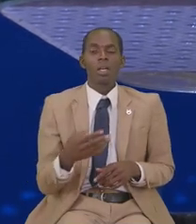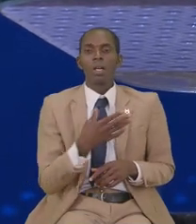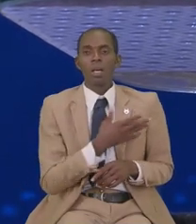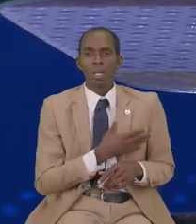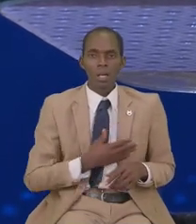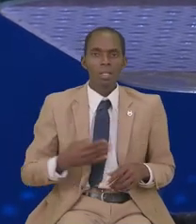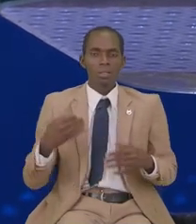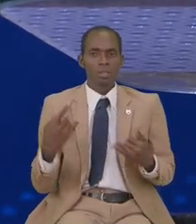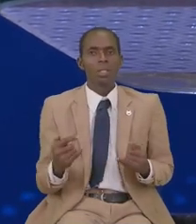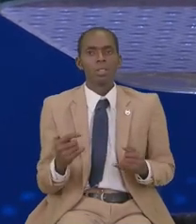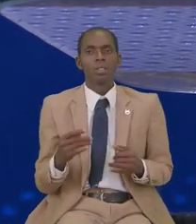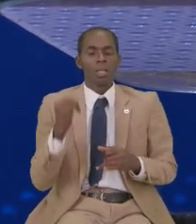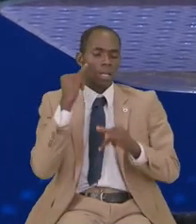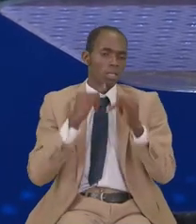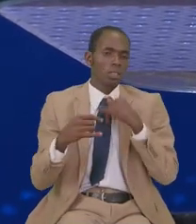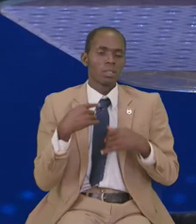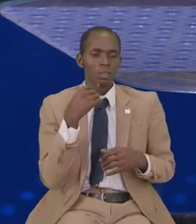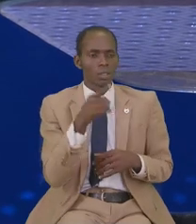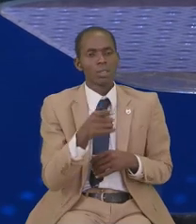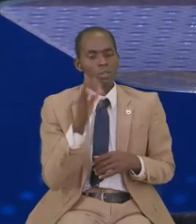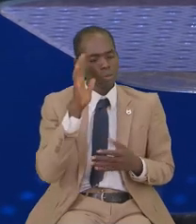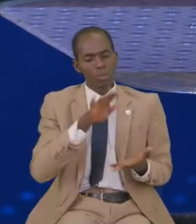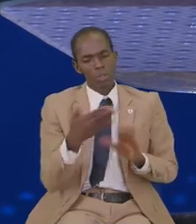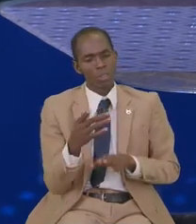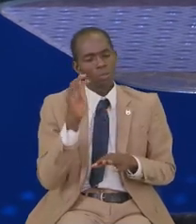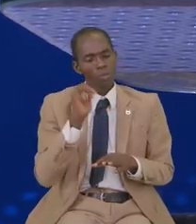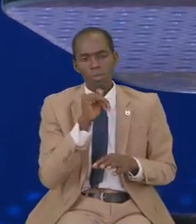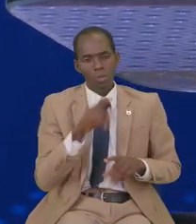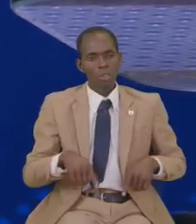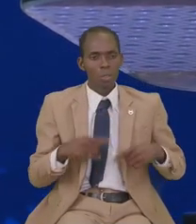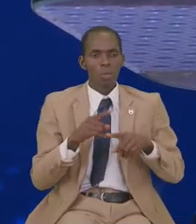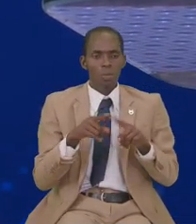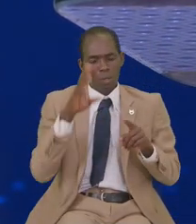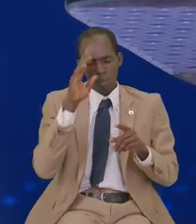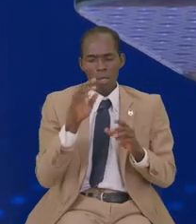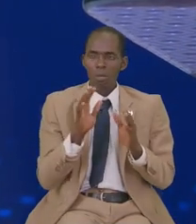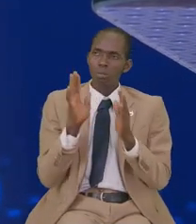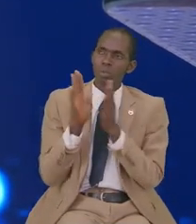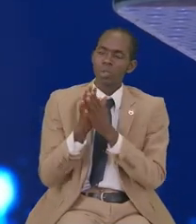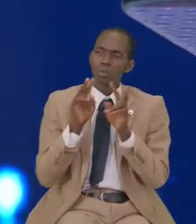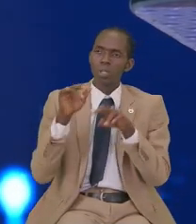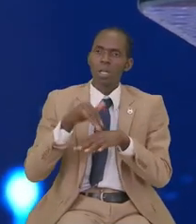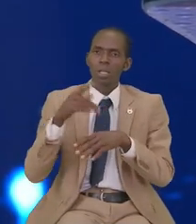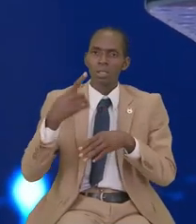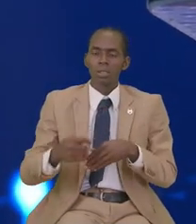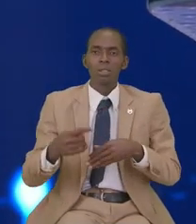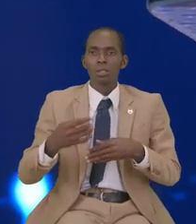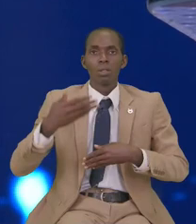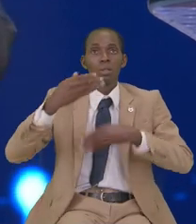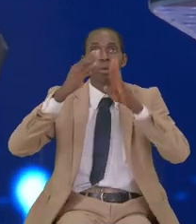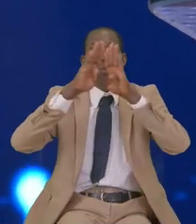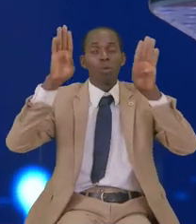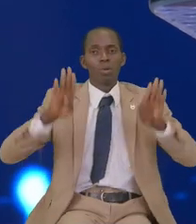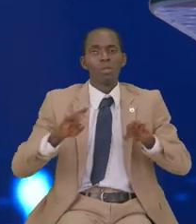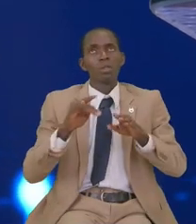your house in order. You will die, you will not live. He turned to the wall and he prayed and he said, oh God, remember